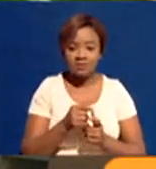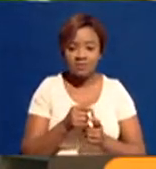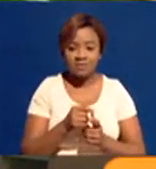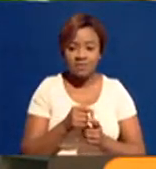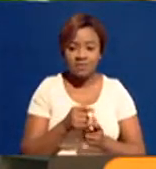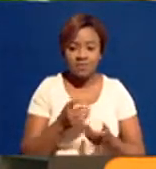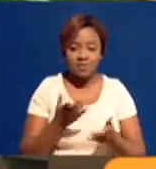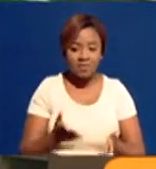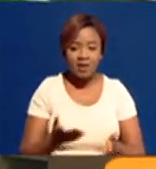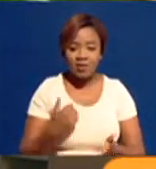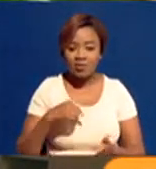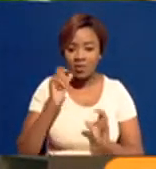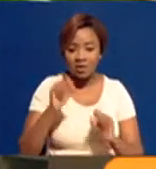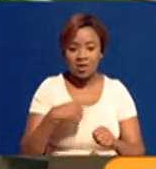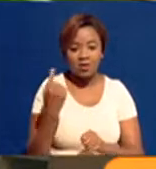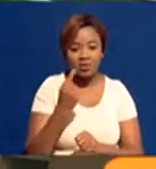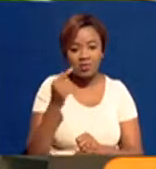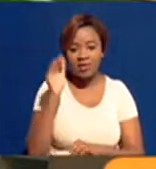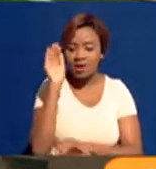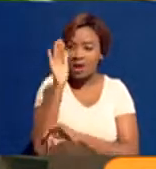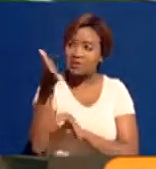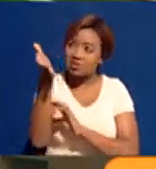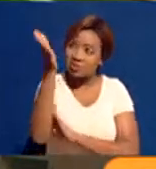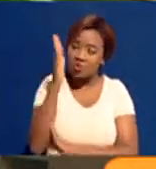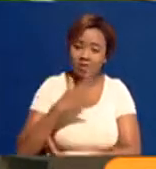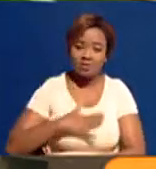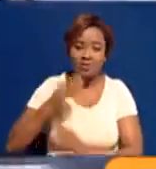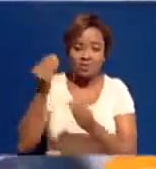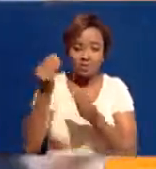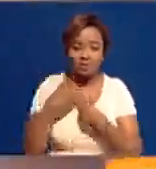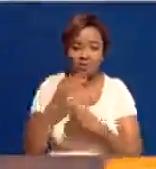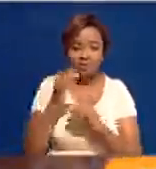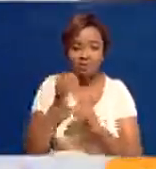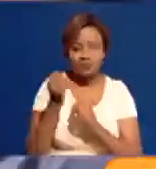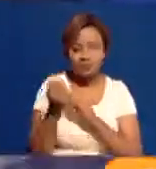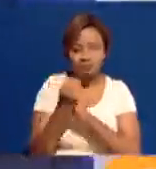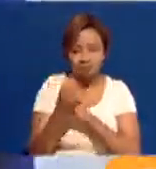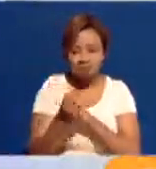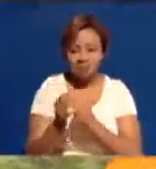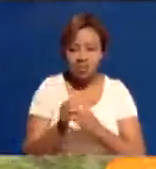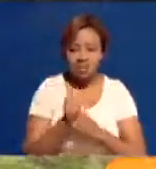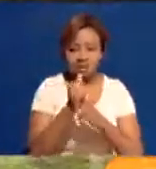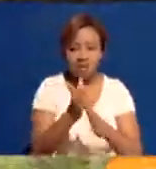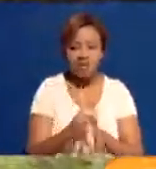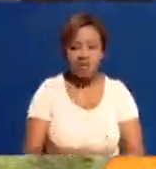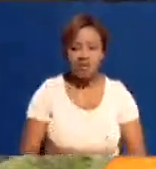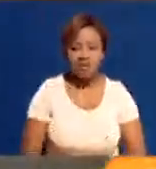we can do is ask God to give us direction.